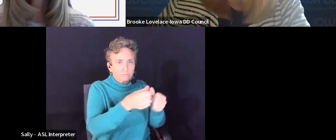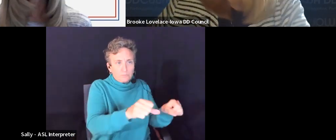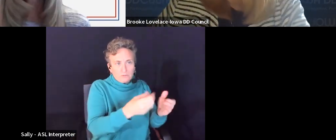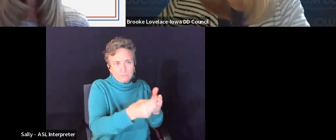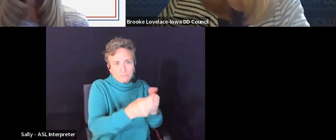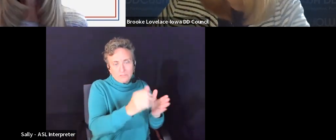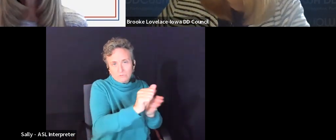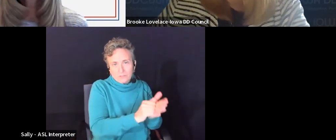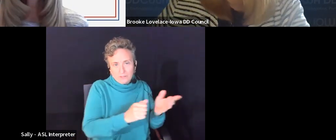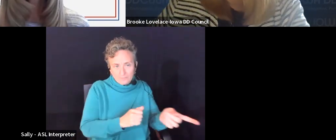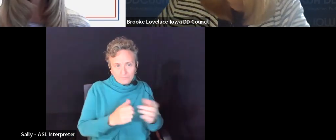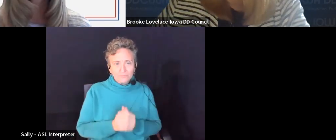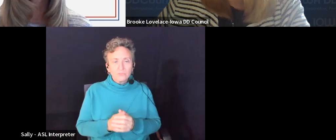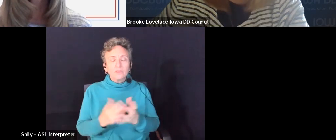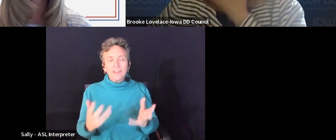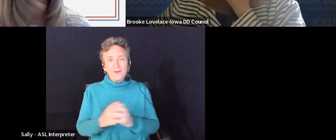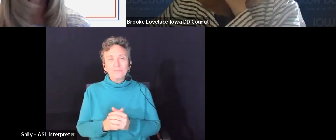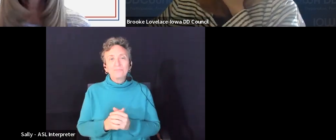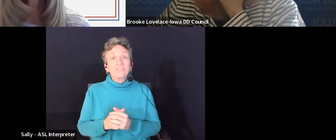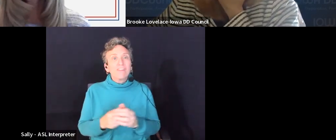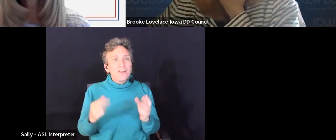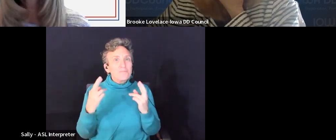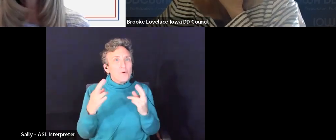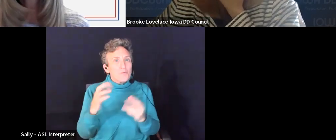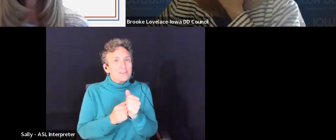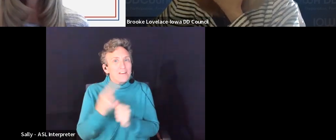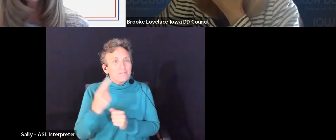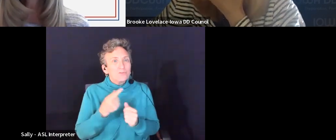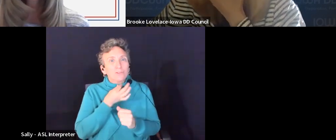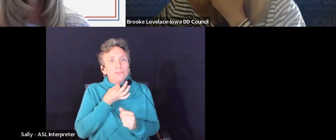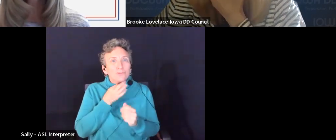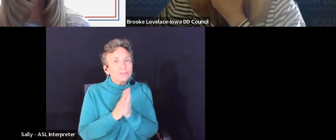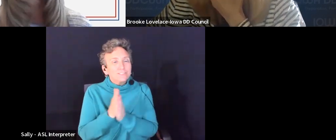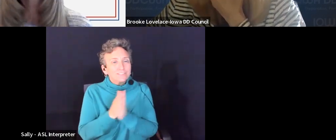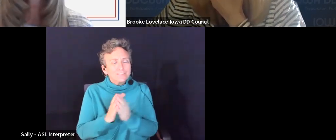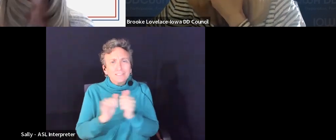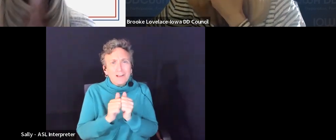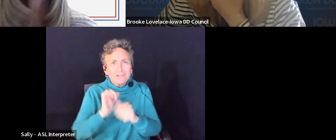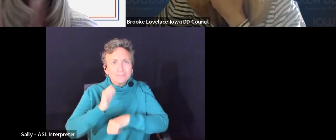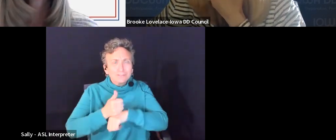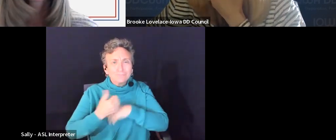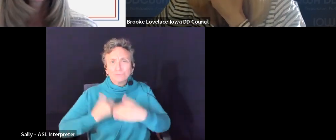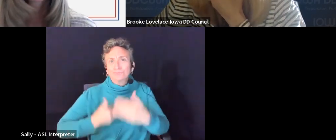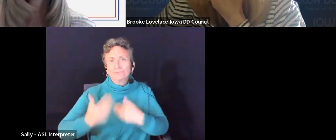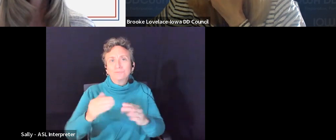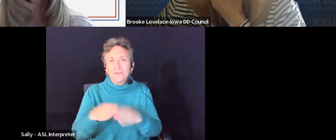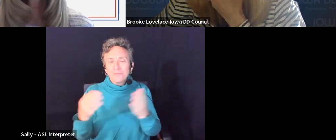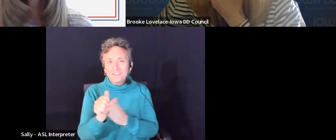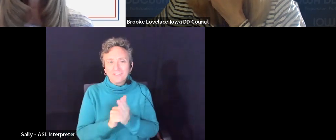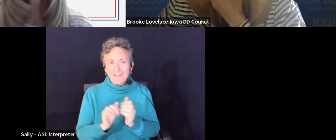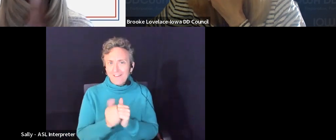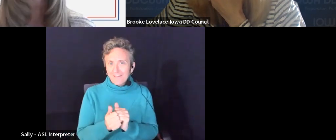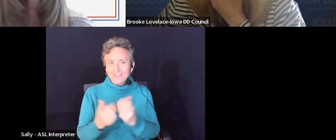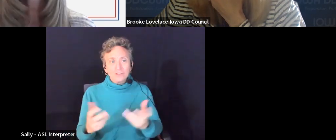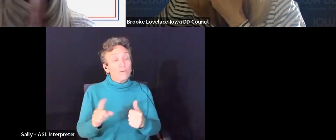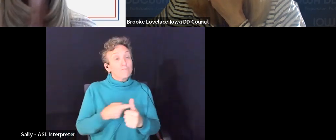All right, so how do you get started? I'm hoping that that's what all of you are wanting to know right now is how do I get this account open? The first thing